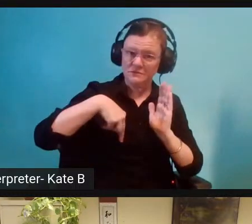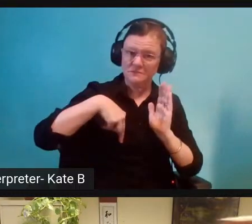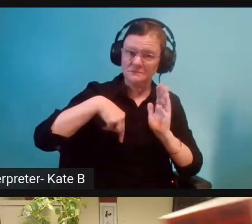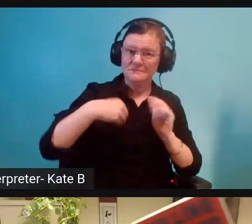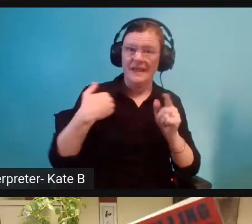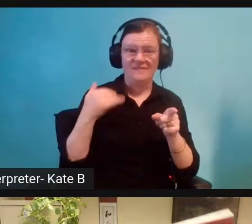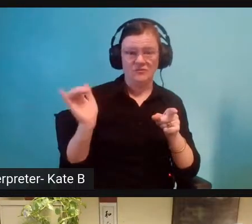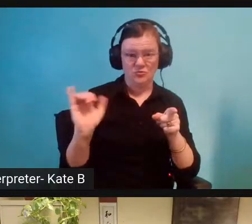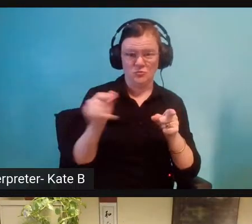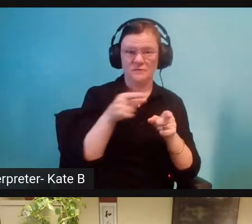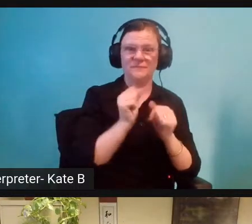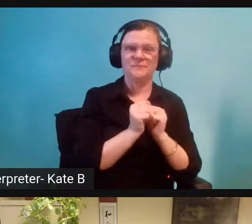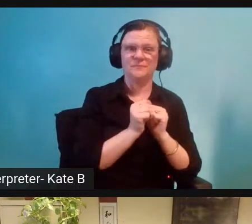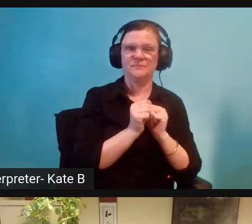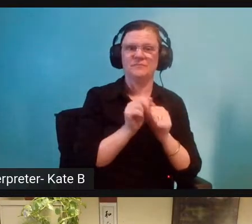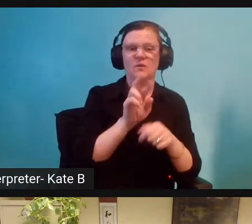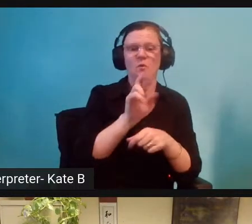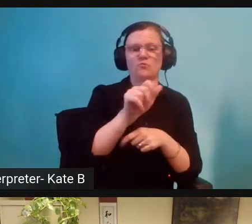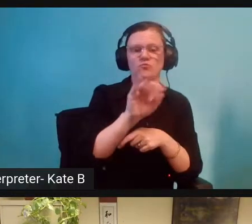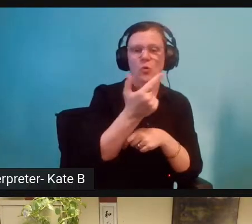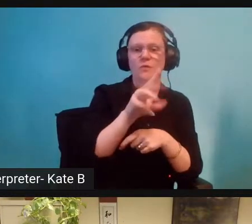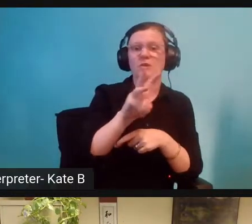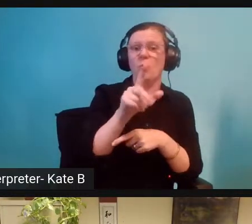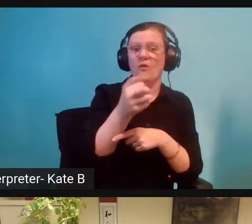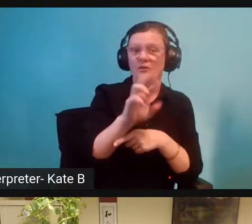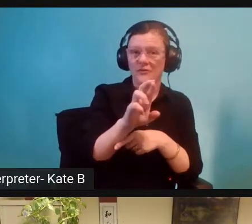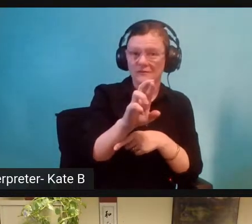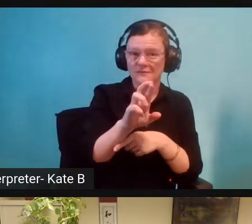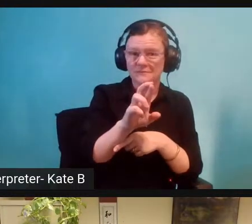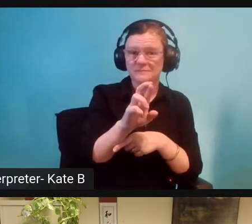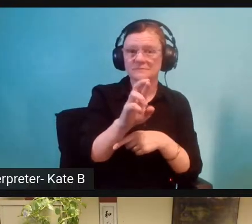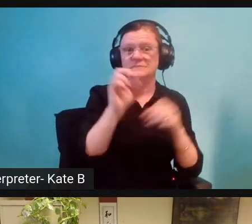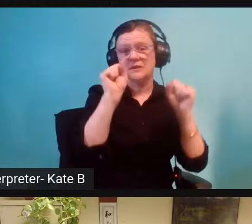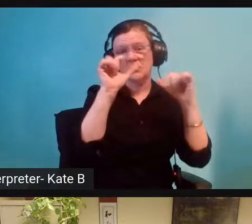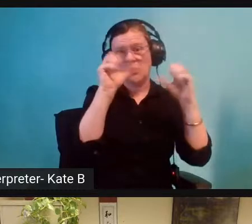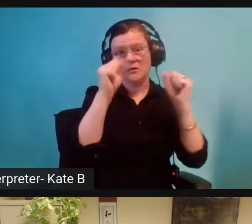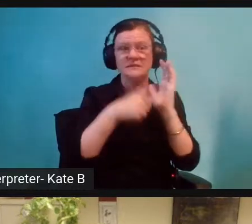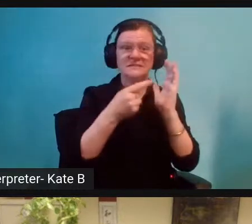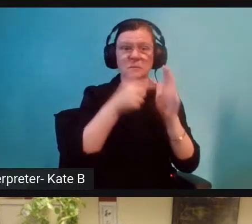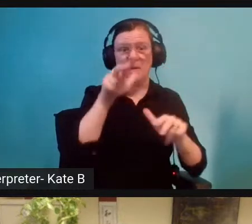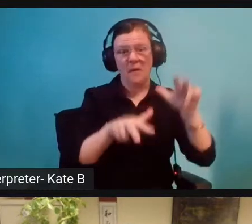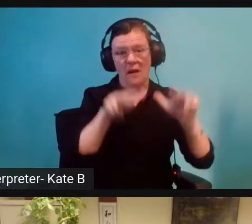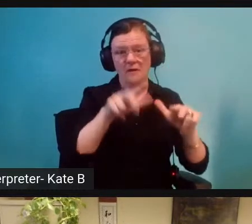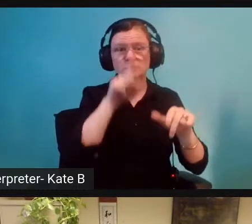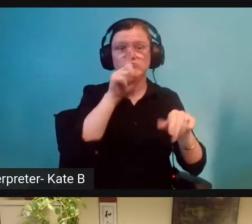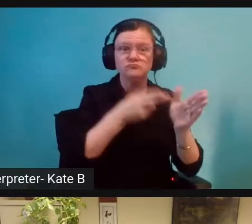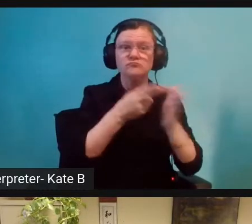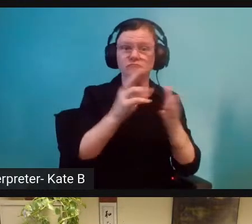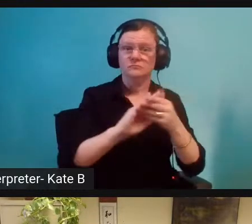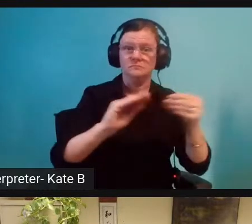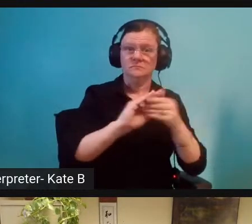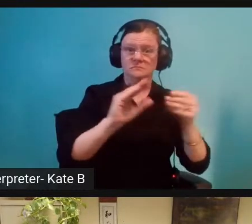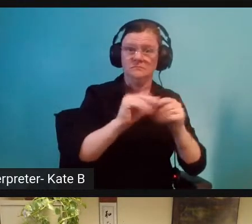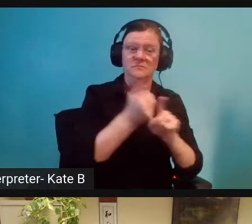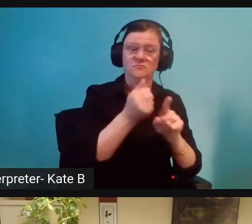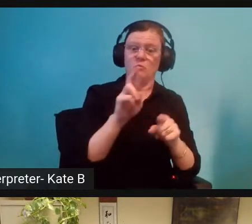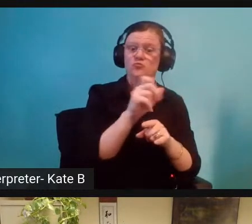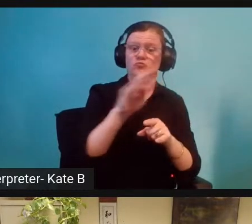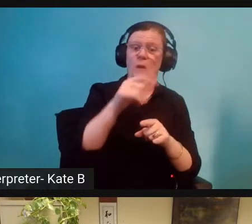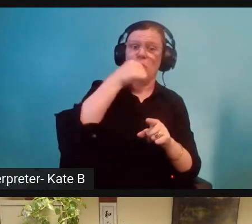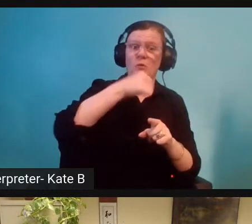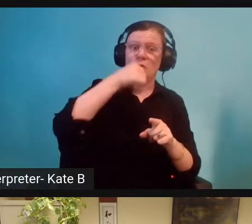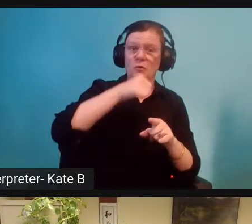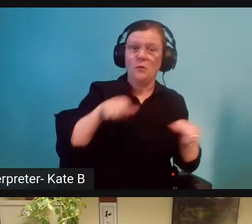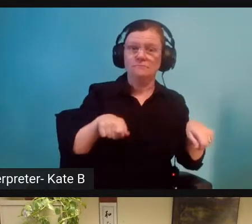that one here too, Rolling Warrior, the incredible, sometimes awkward, true story of a rebel girl on wheels